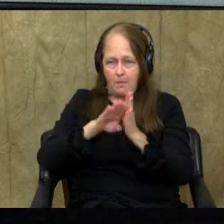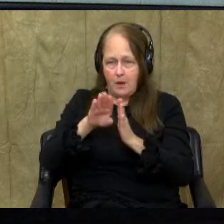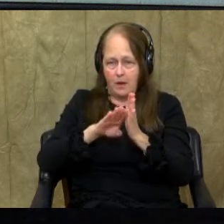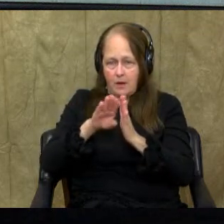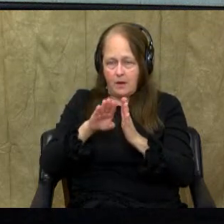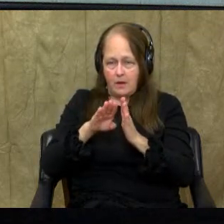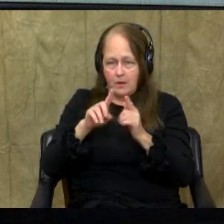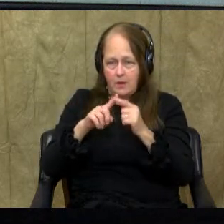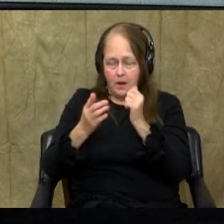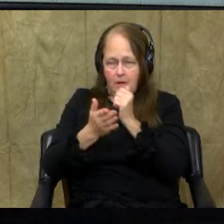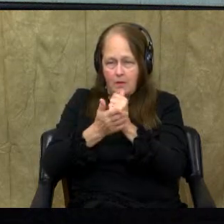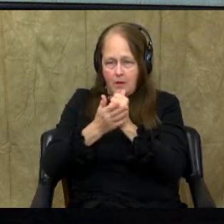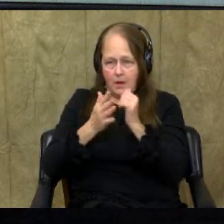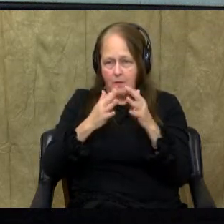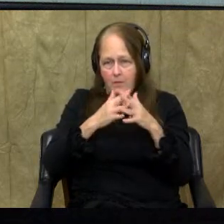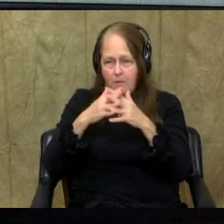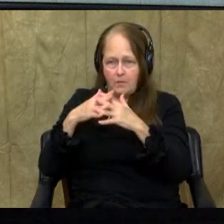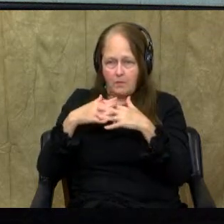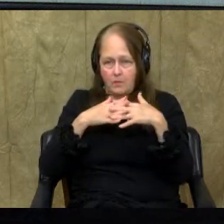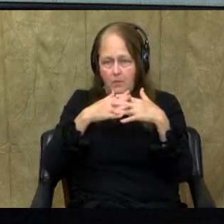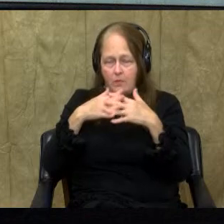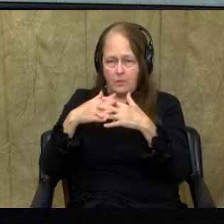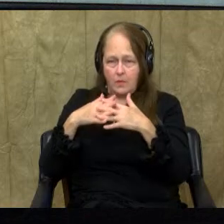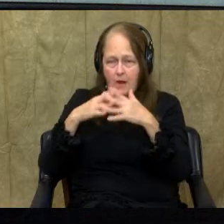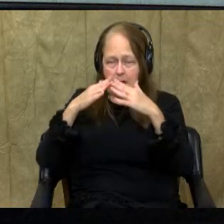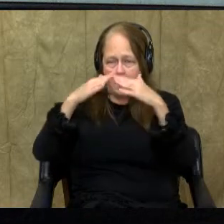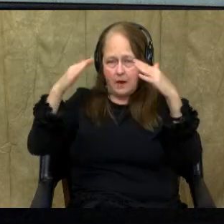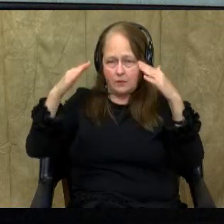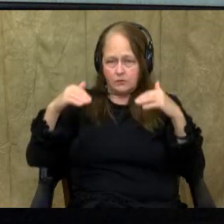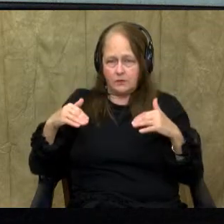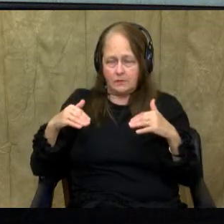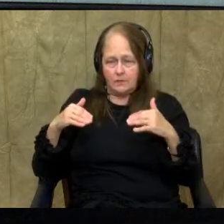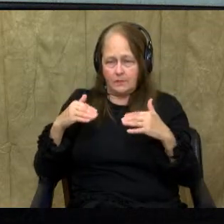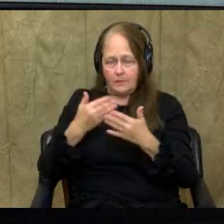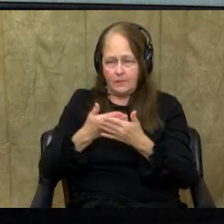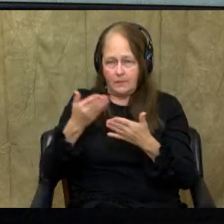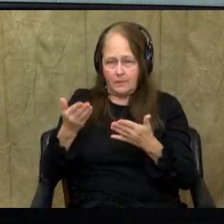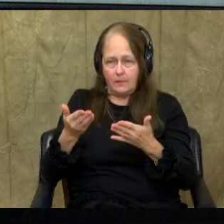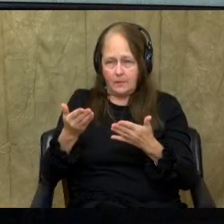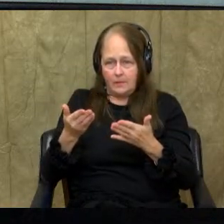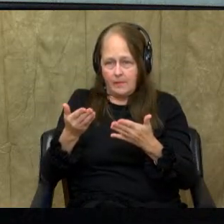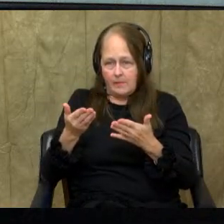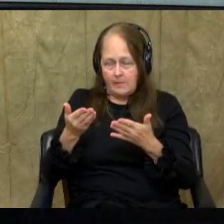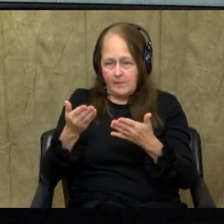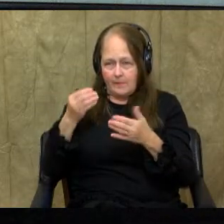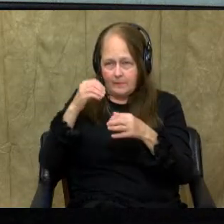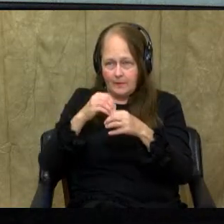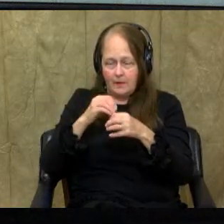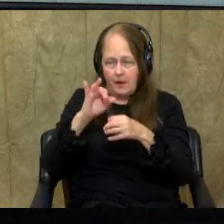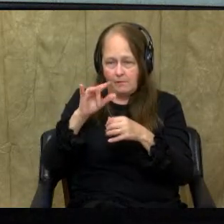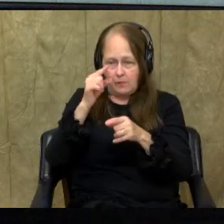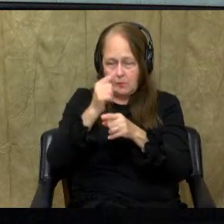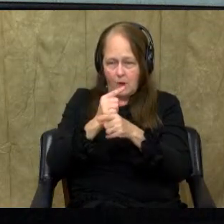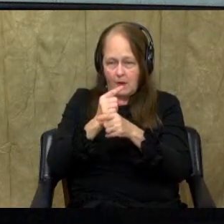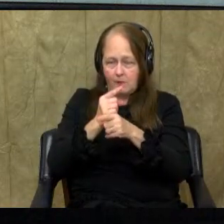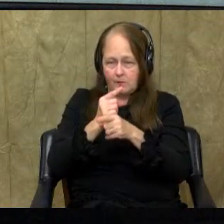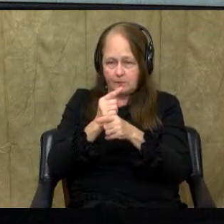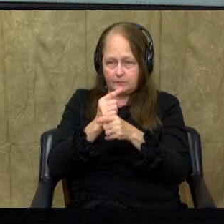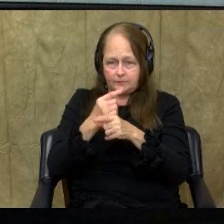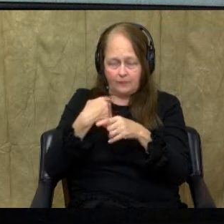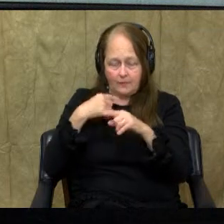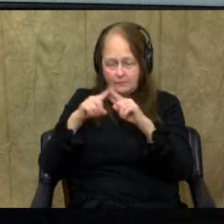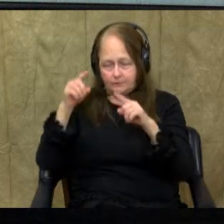D.C., all right? Now, the SNCC route started in Nashville, Tennessee, And as I said before, they started in the north and they traveled down to